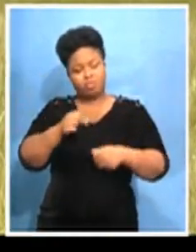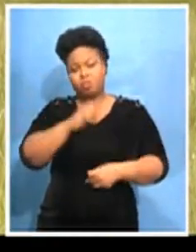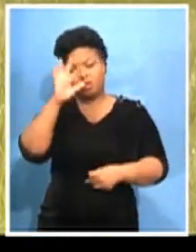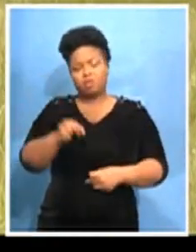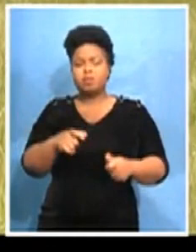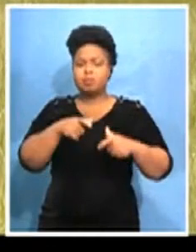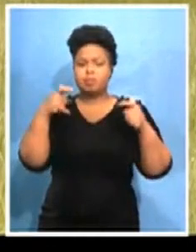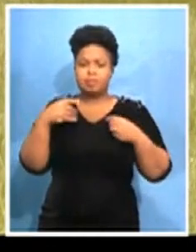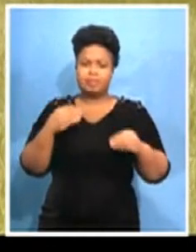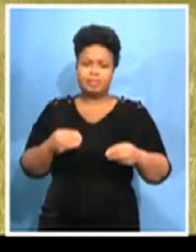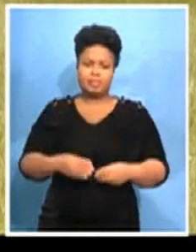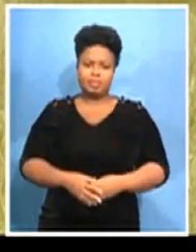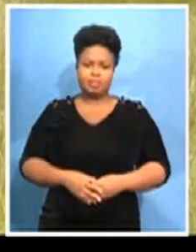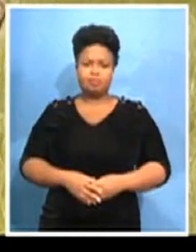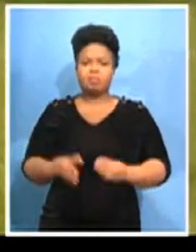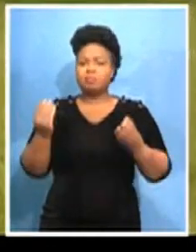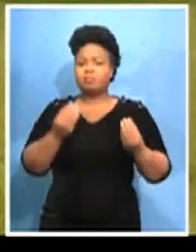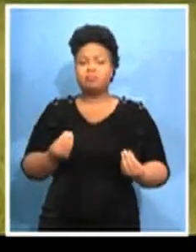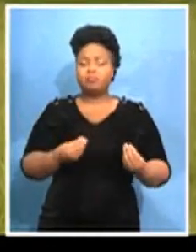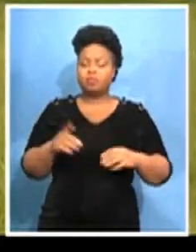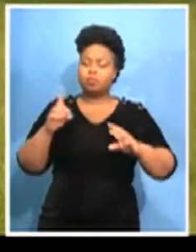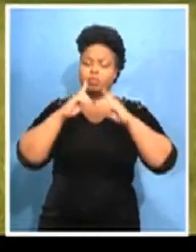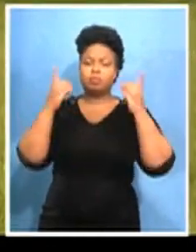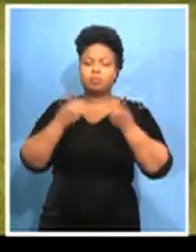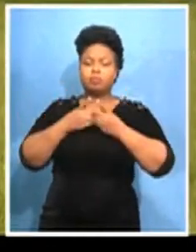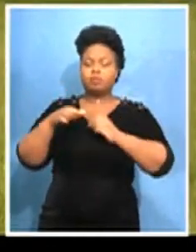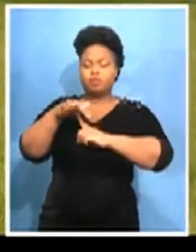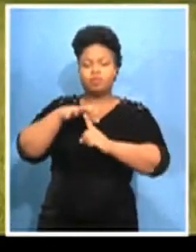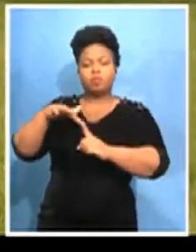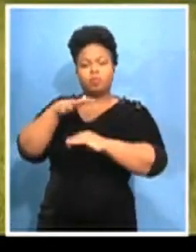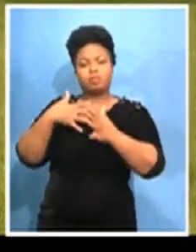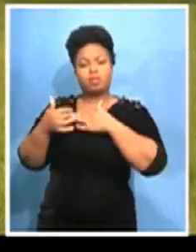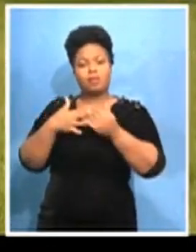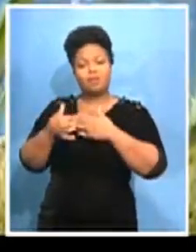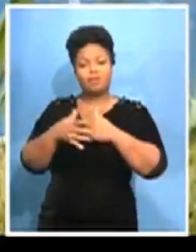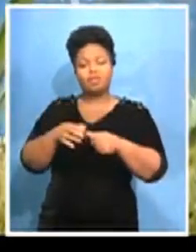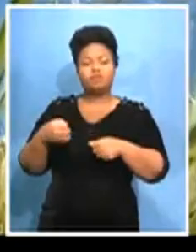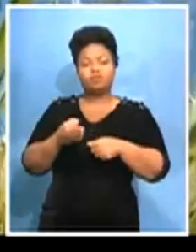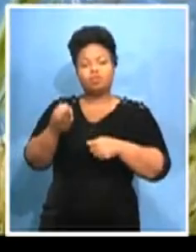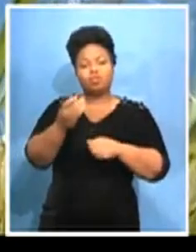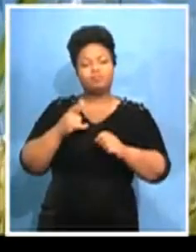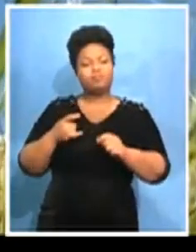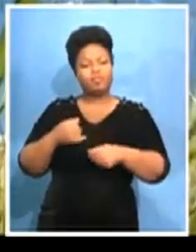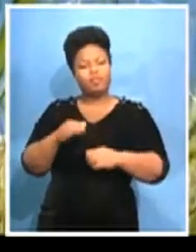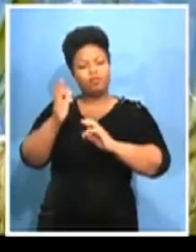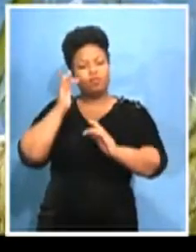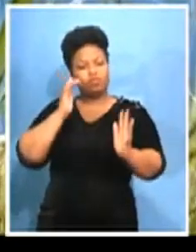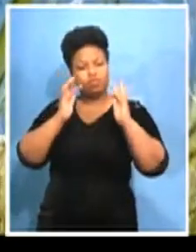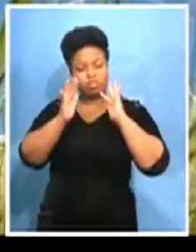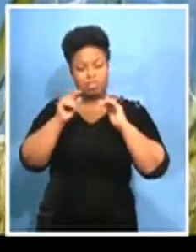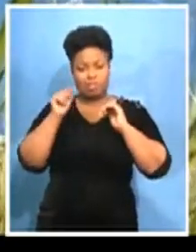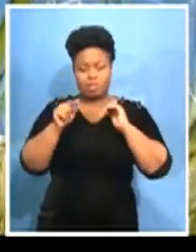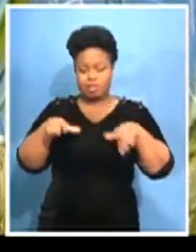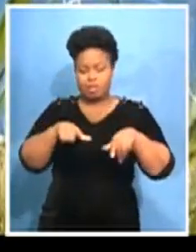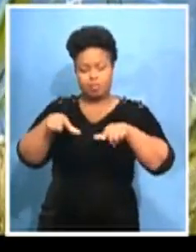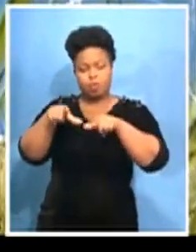from the Department of Environmental Affairs, Forestry and Fisheries list Limpopo as South Africa's most popular